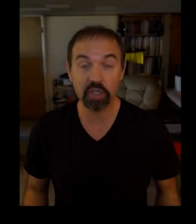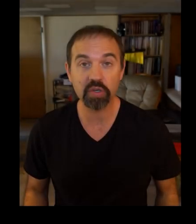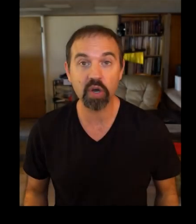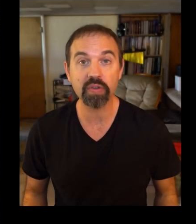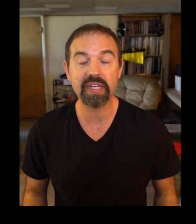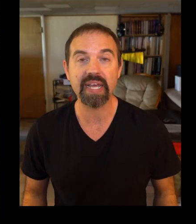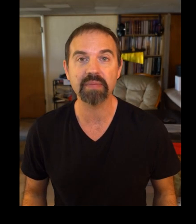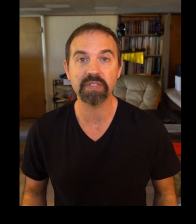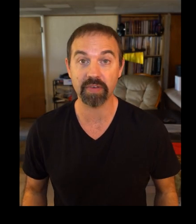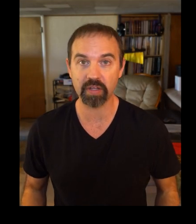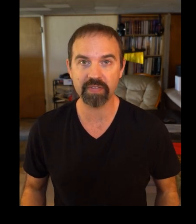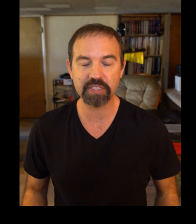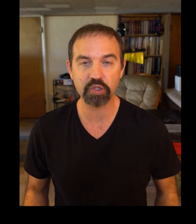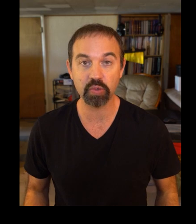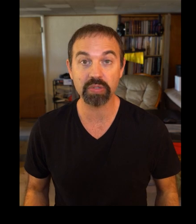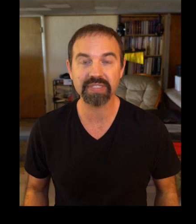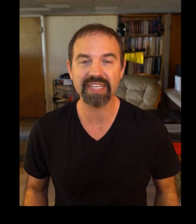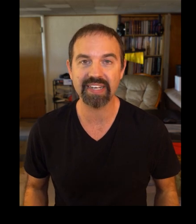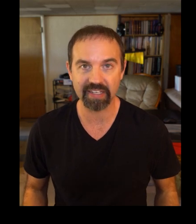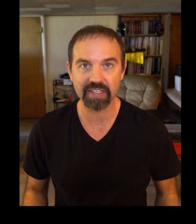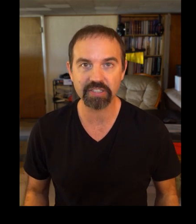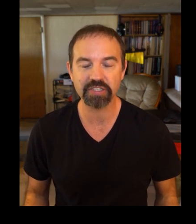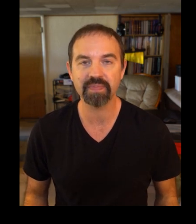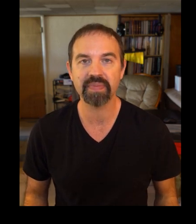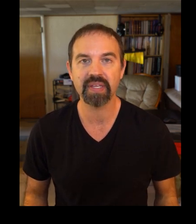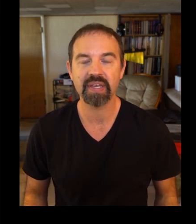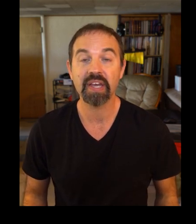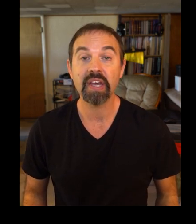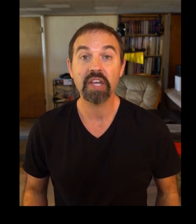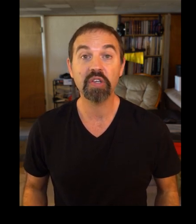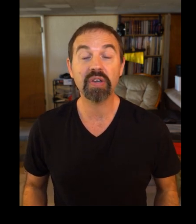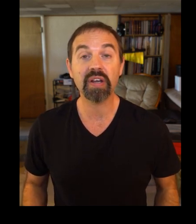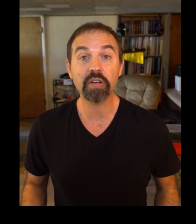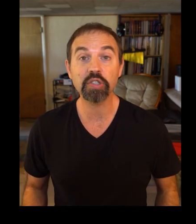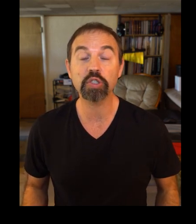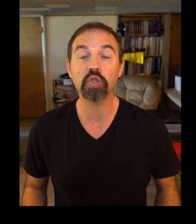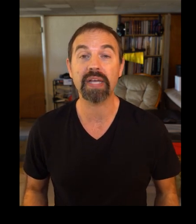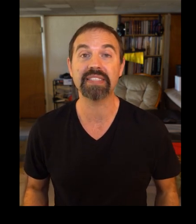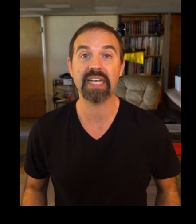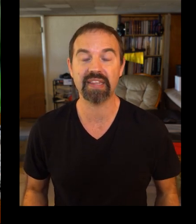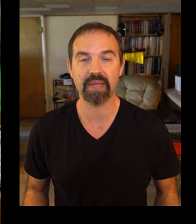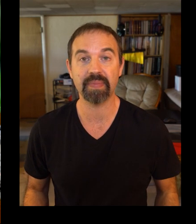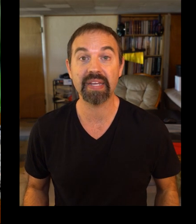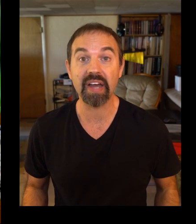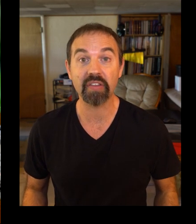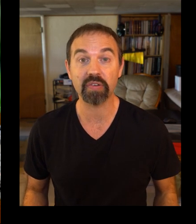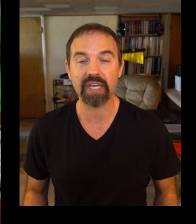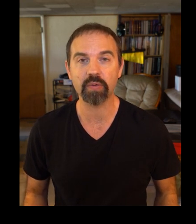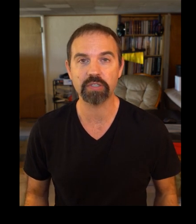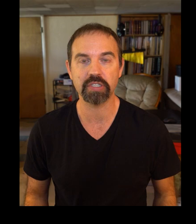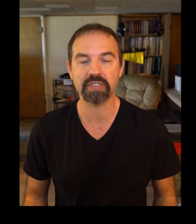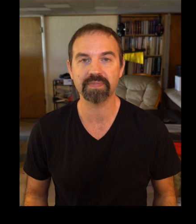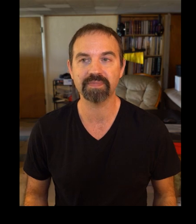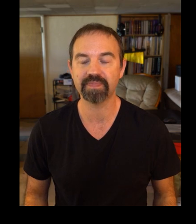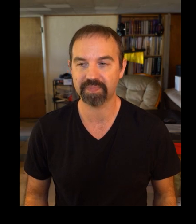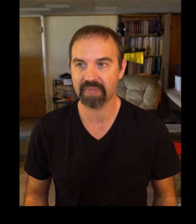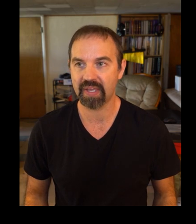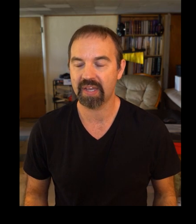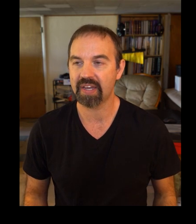Do you know the names of all of these tools in English? You can also try saying them in other